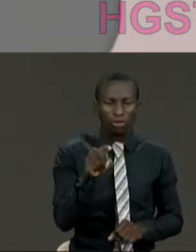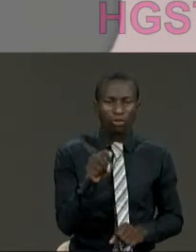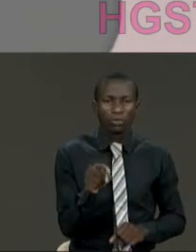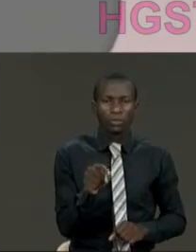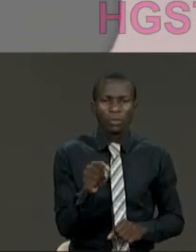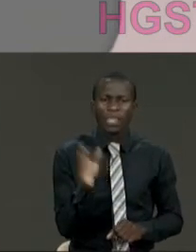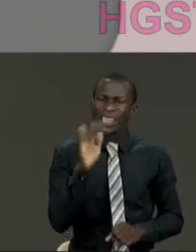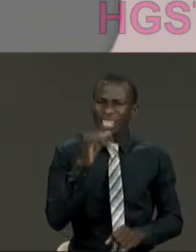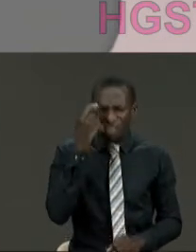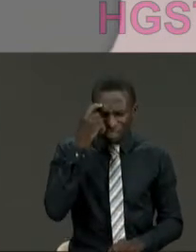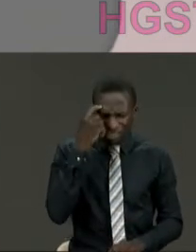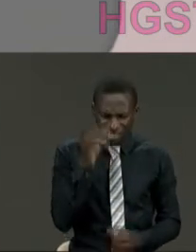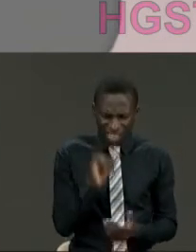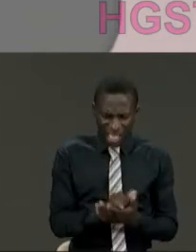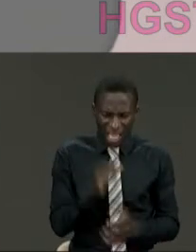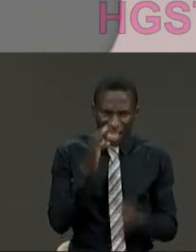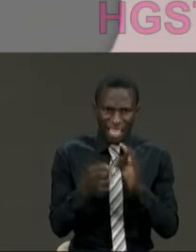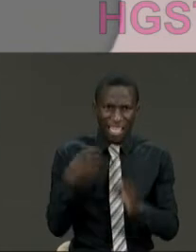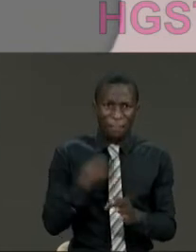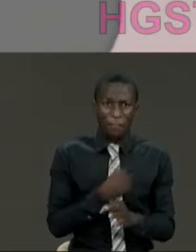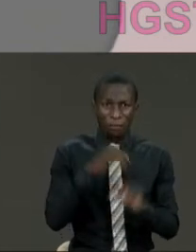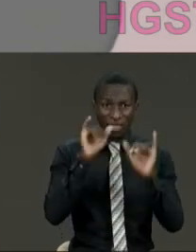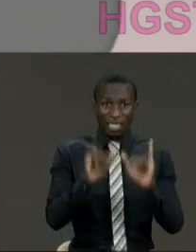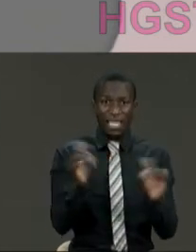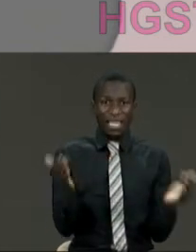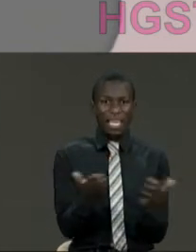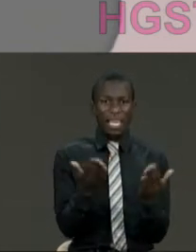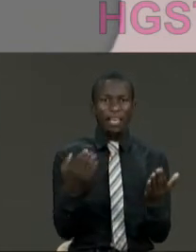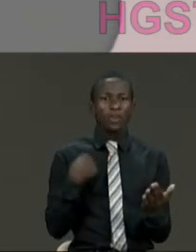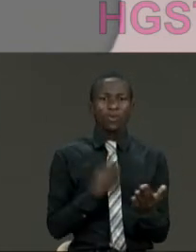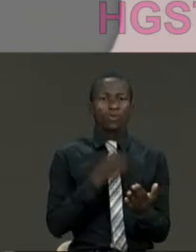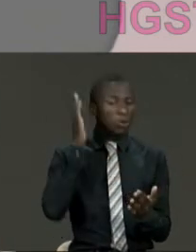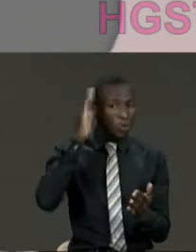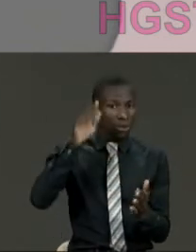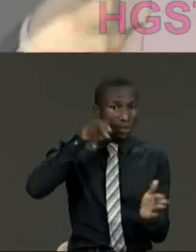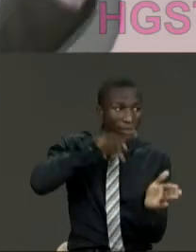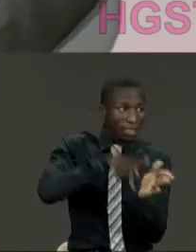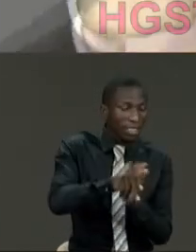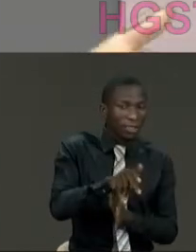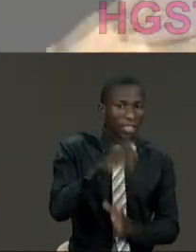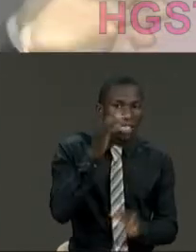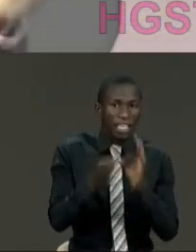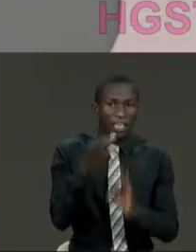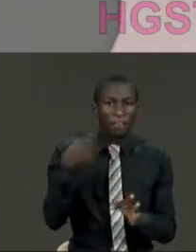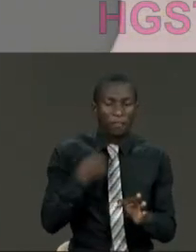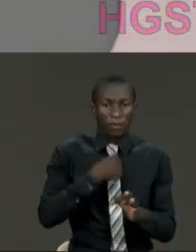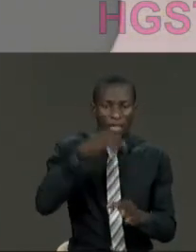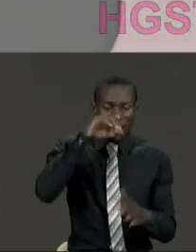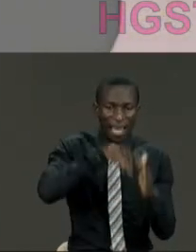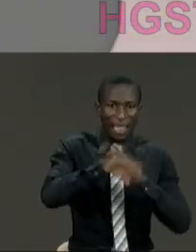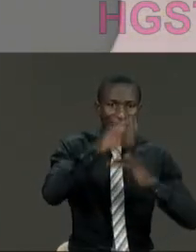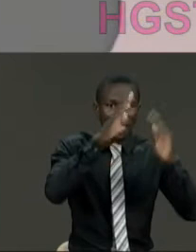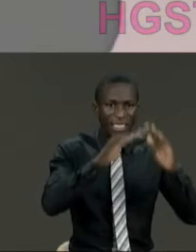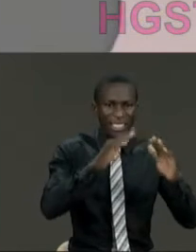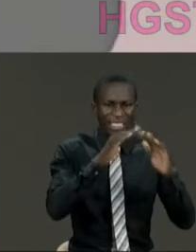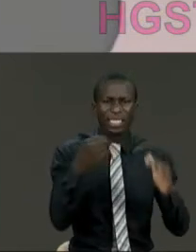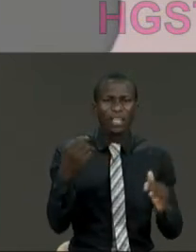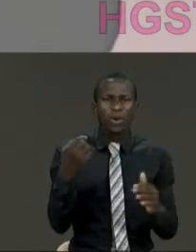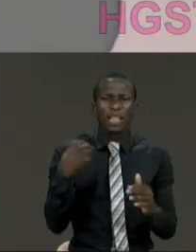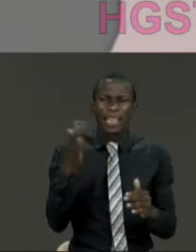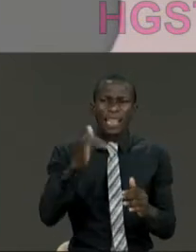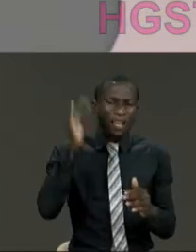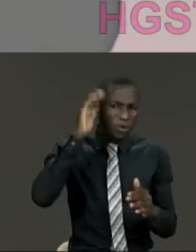say, if we stay here, we will starve to death. If we enter into the city, we will starve to death.